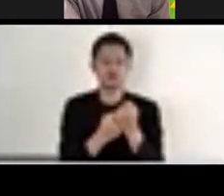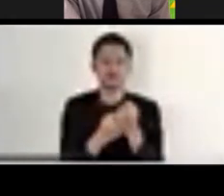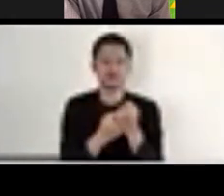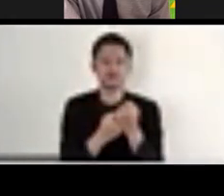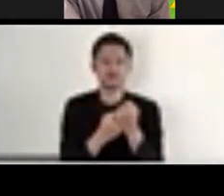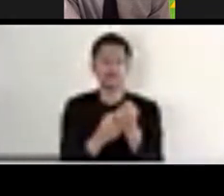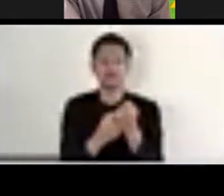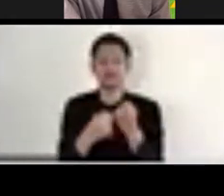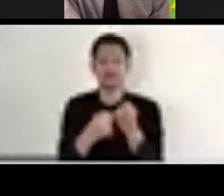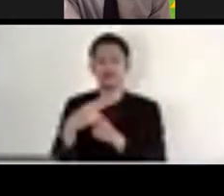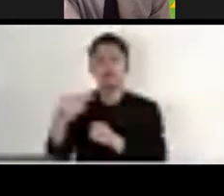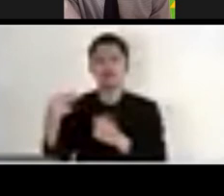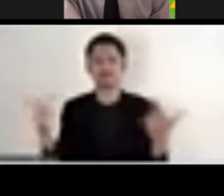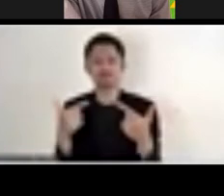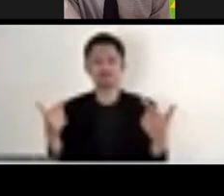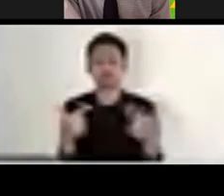Indonesia